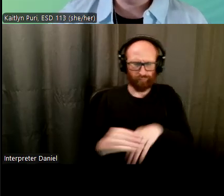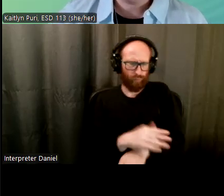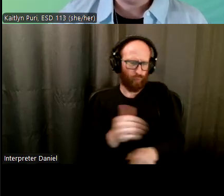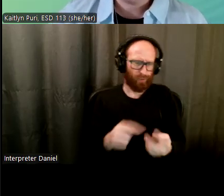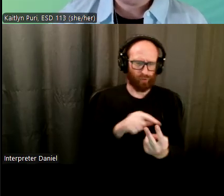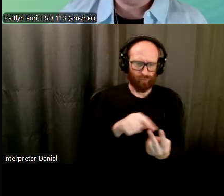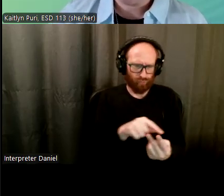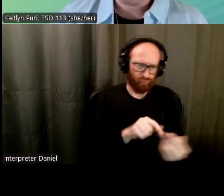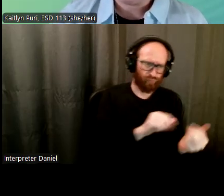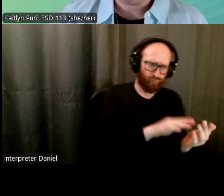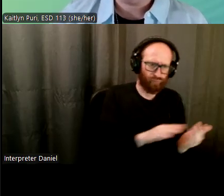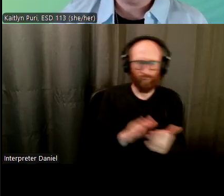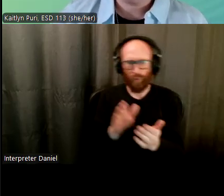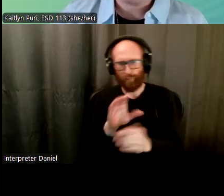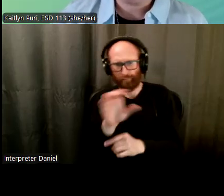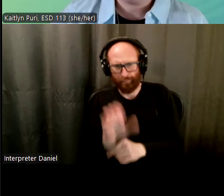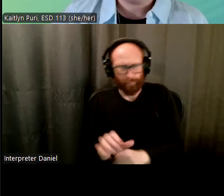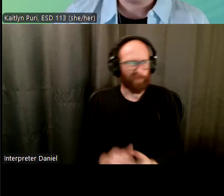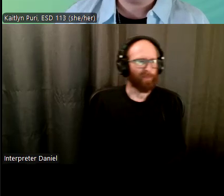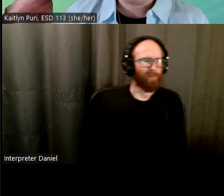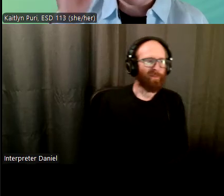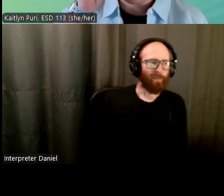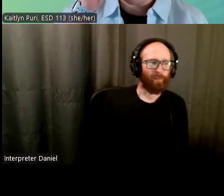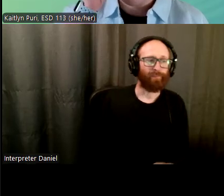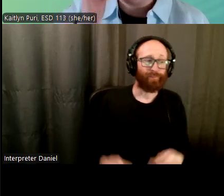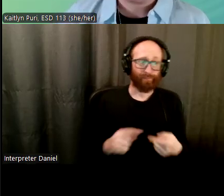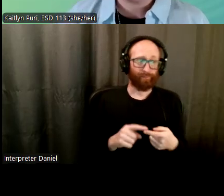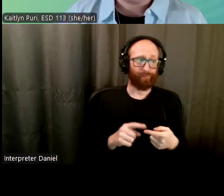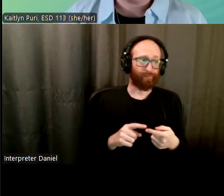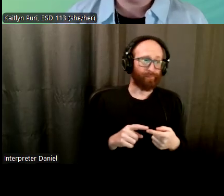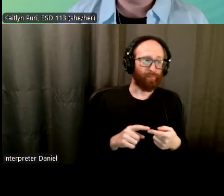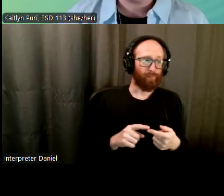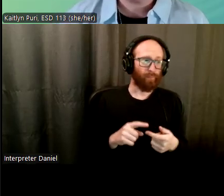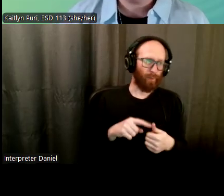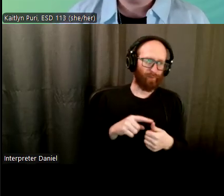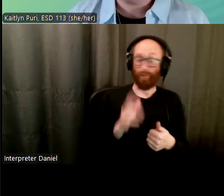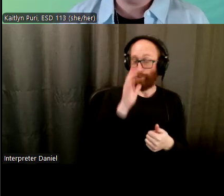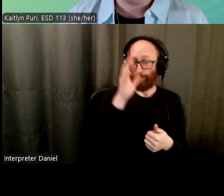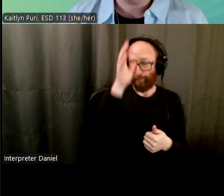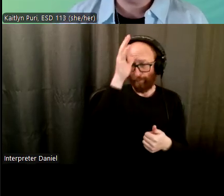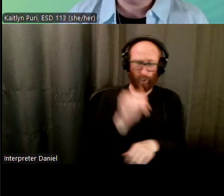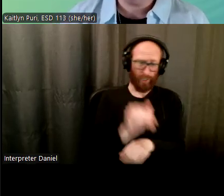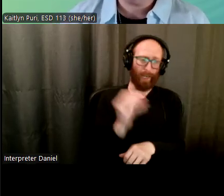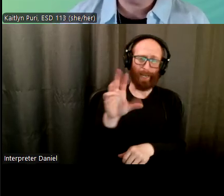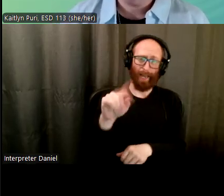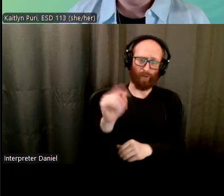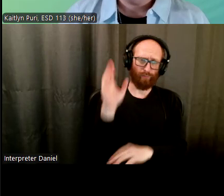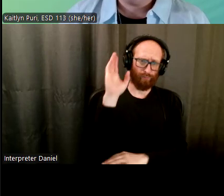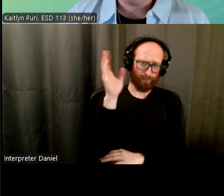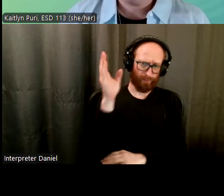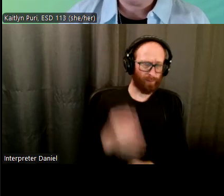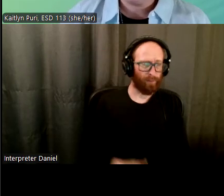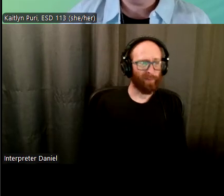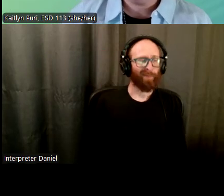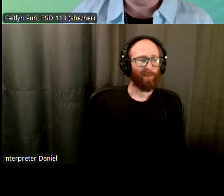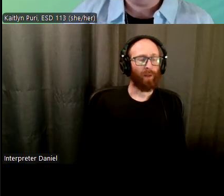So the first one that we have is our Parent Night Out presentation. So this is to develop skills